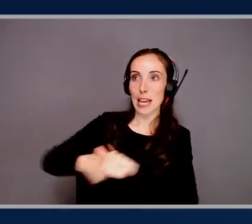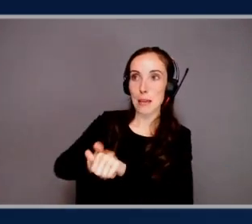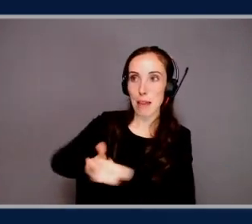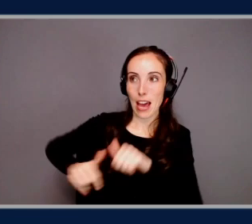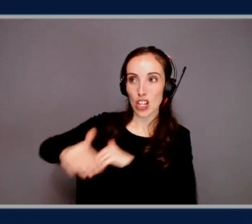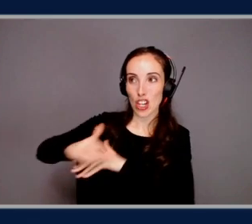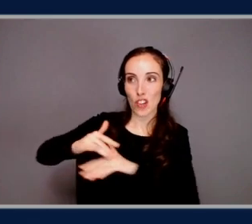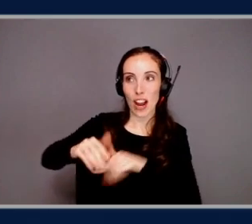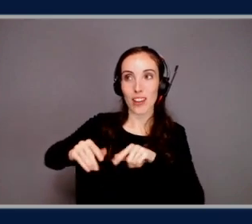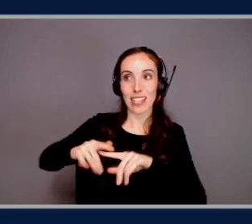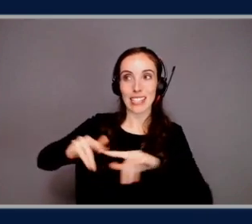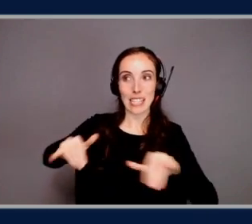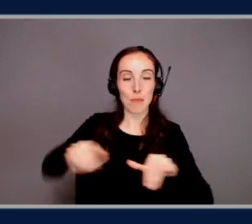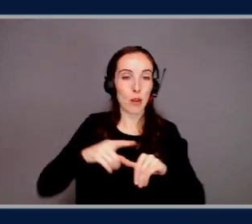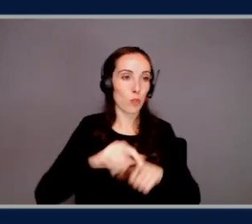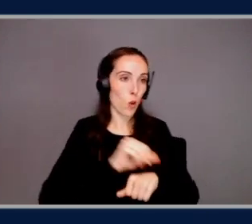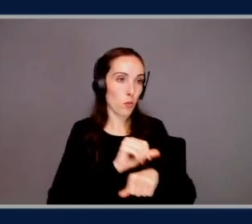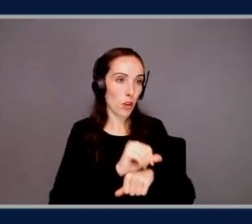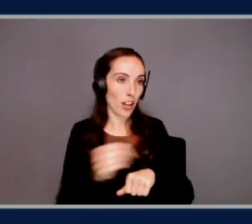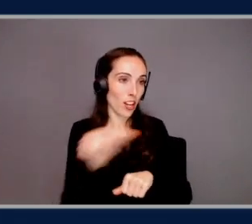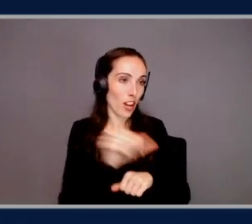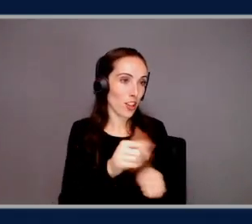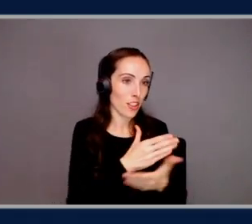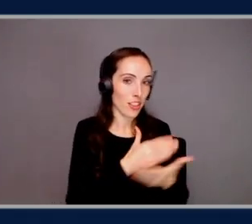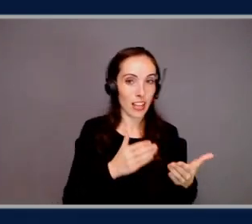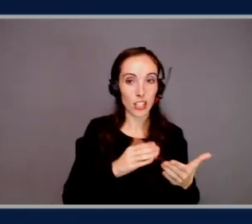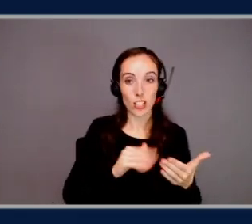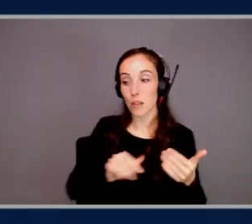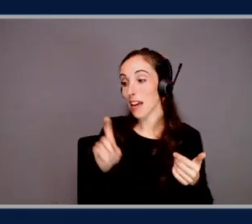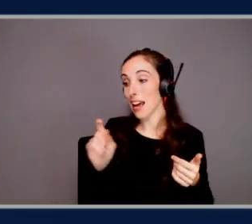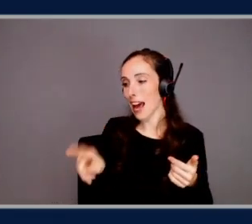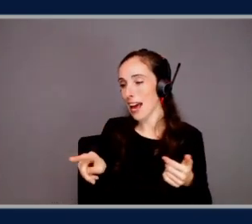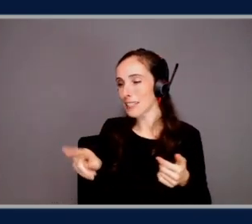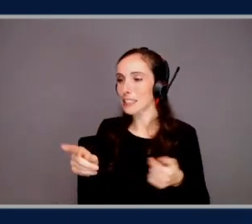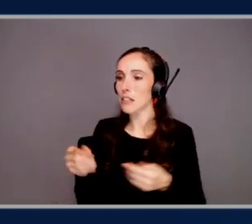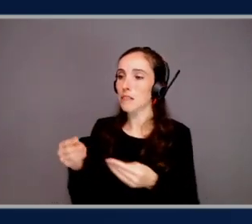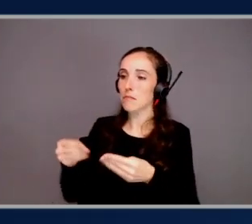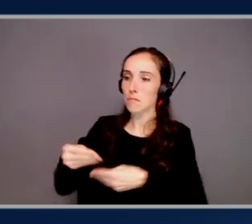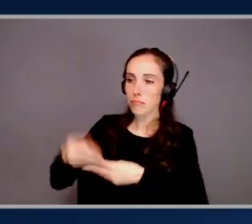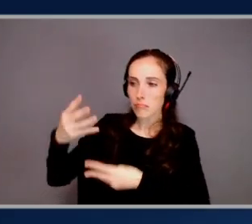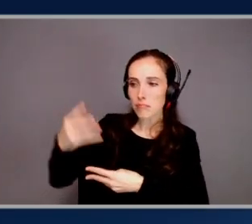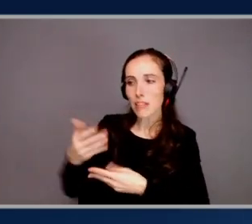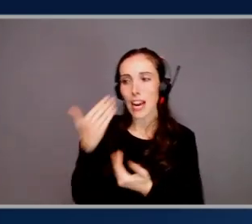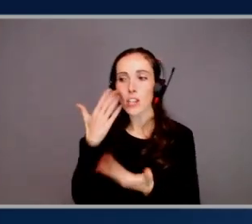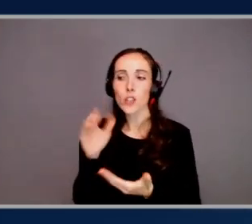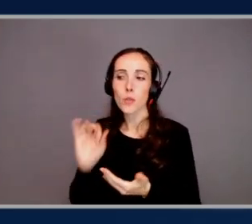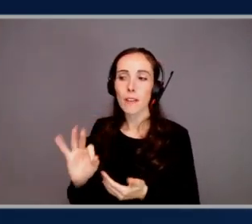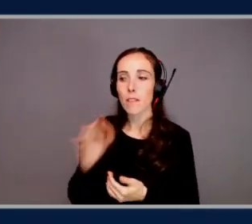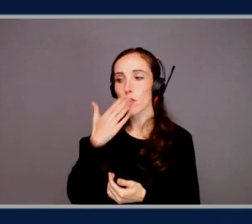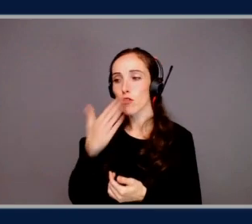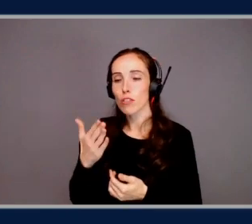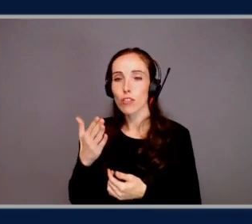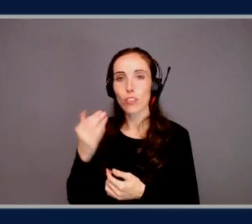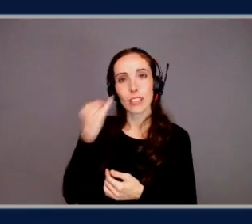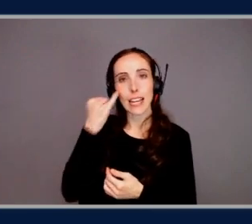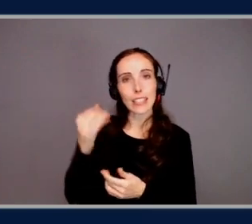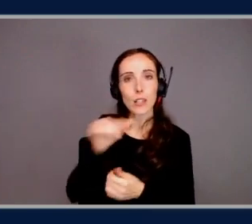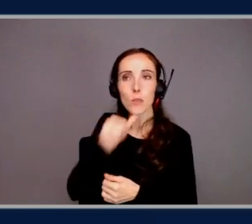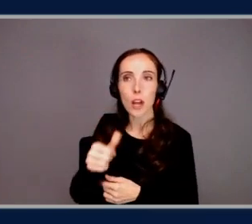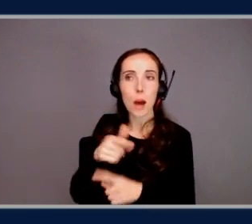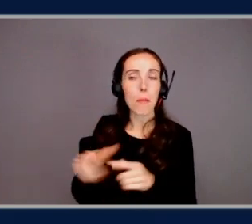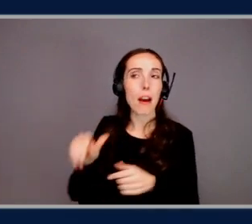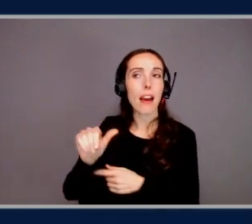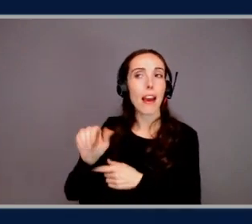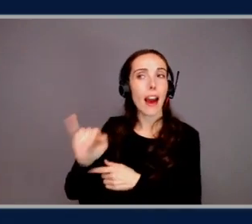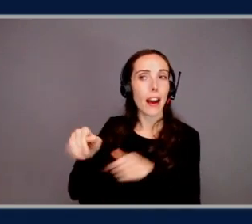so you ask for it to do a refactor and you're like, yeah, I don't know whether this refactor is a good idea or not, but I'll let the AI work on that while I work